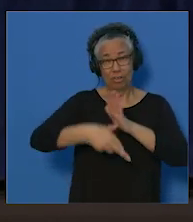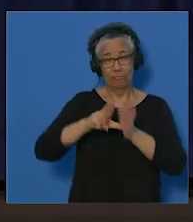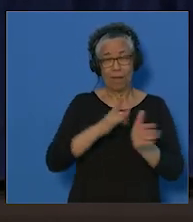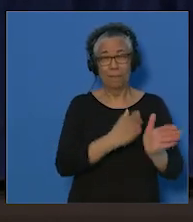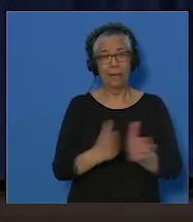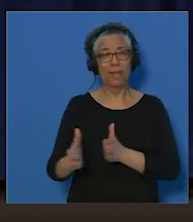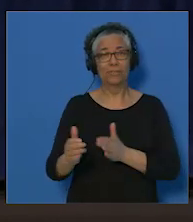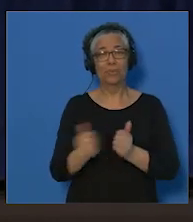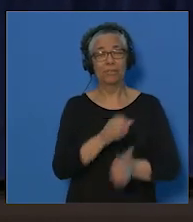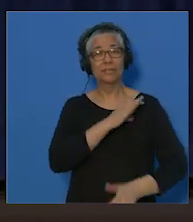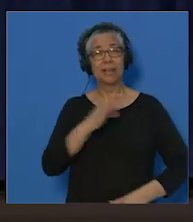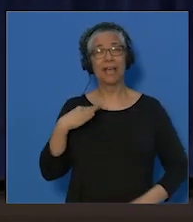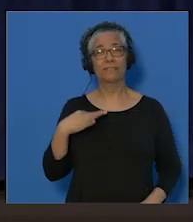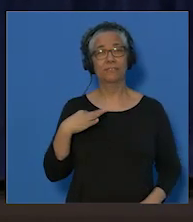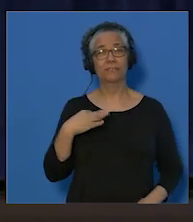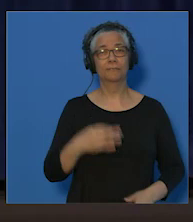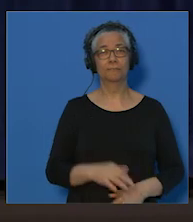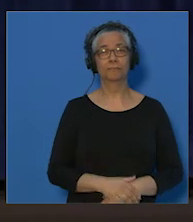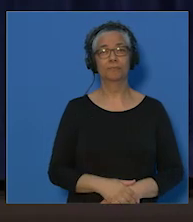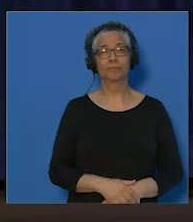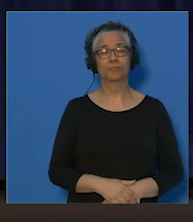staff.